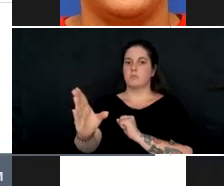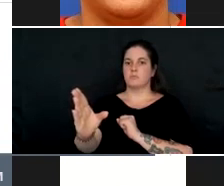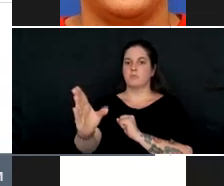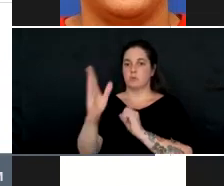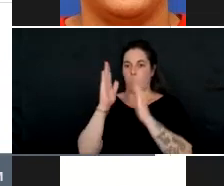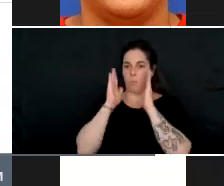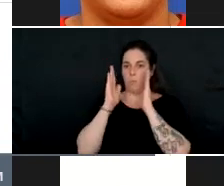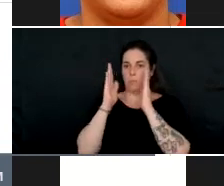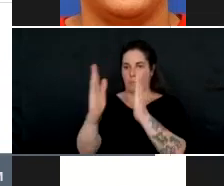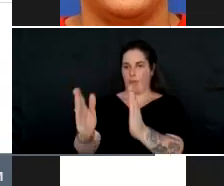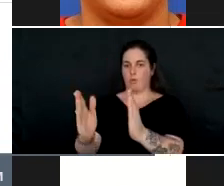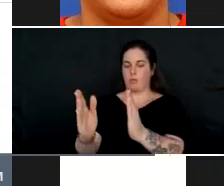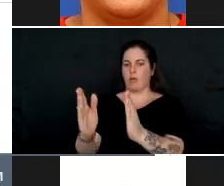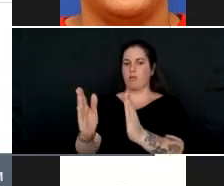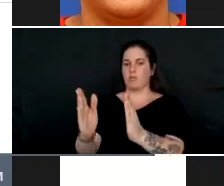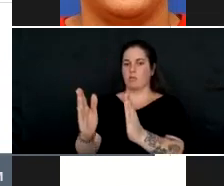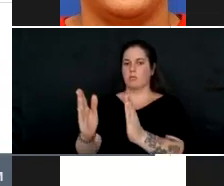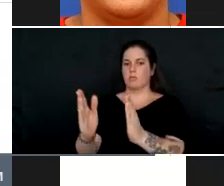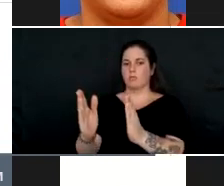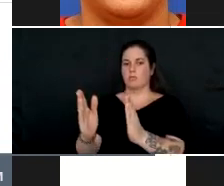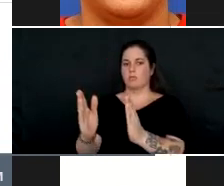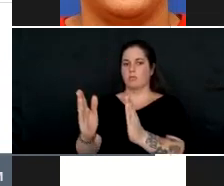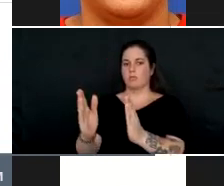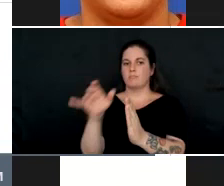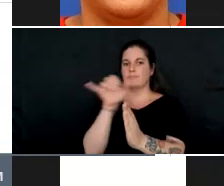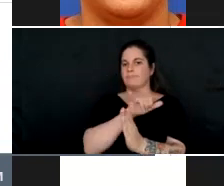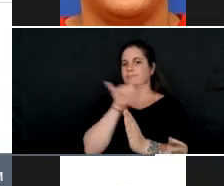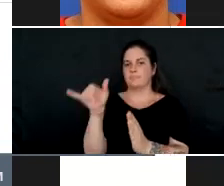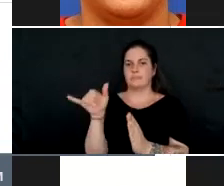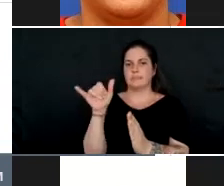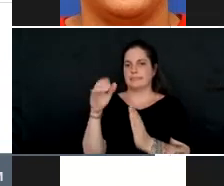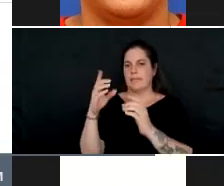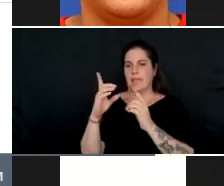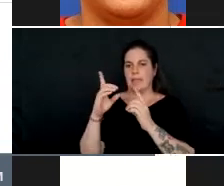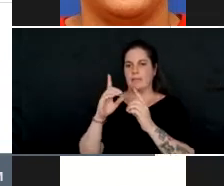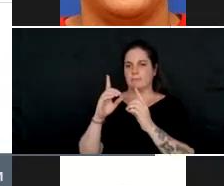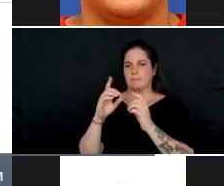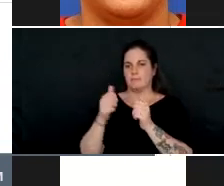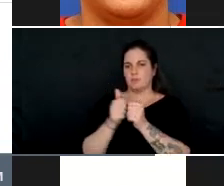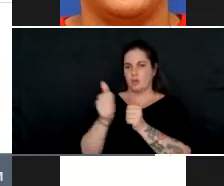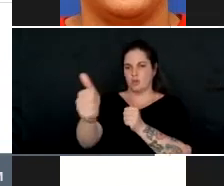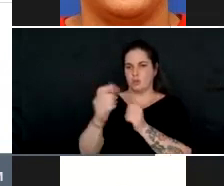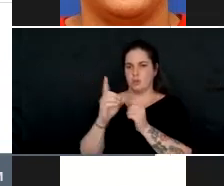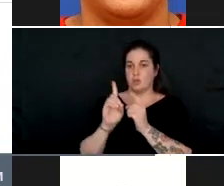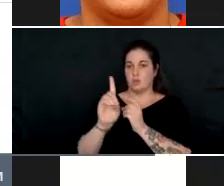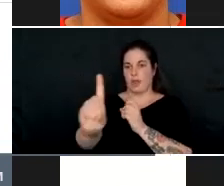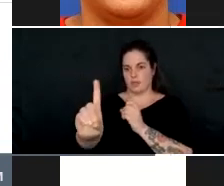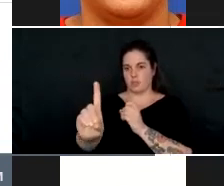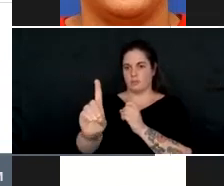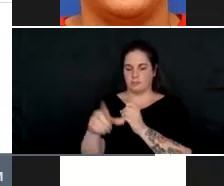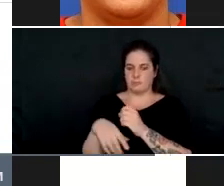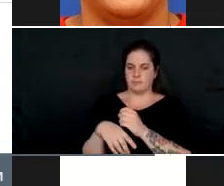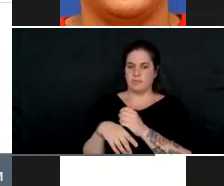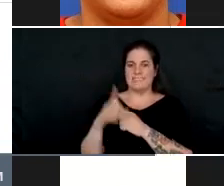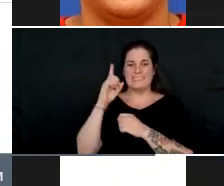to each other because they're both along the same direction. All right. So a sound wave is